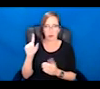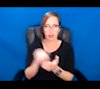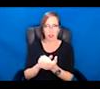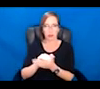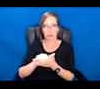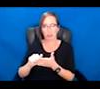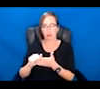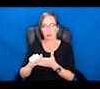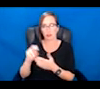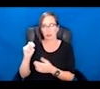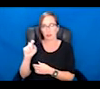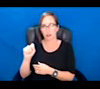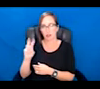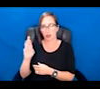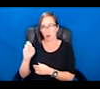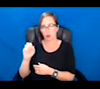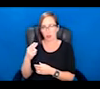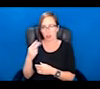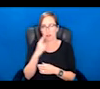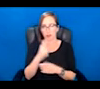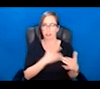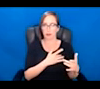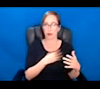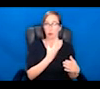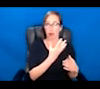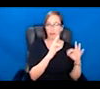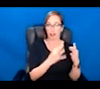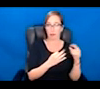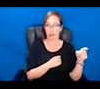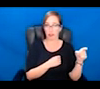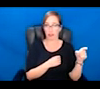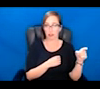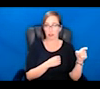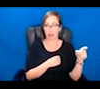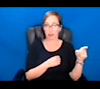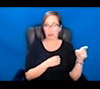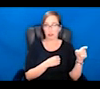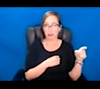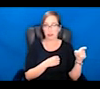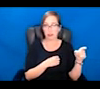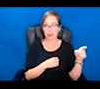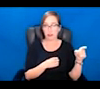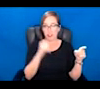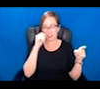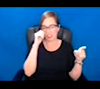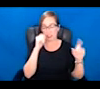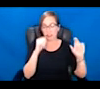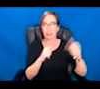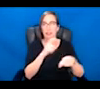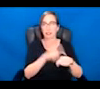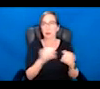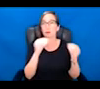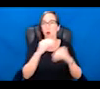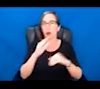$171,000 of net worth for a typical white family is nearly 10 times greater than that of an African-American family, which